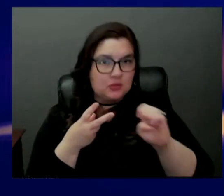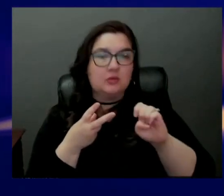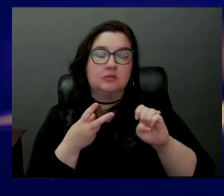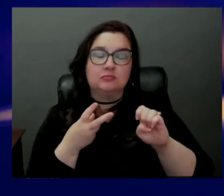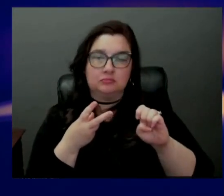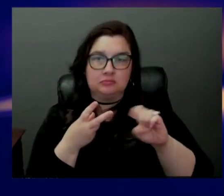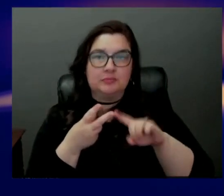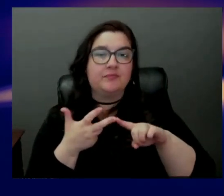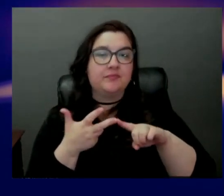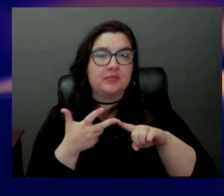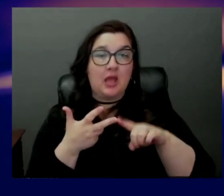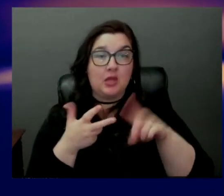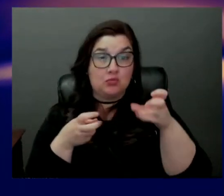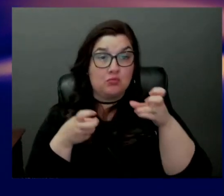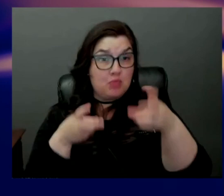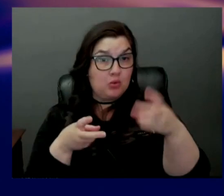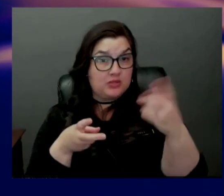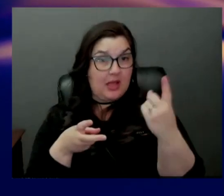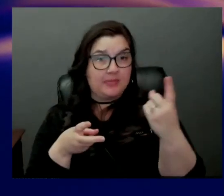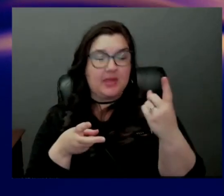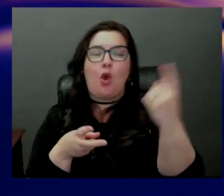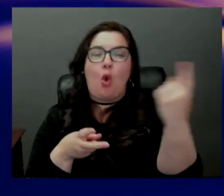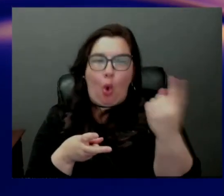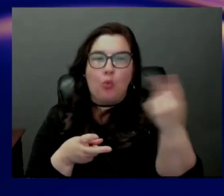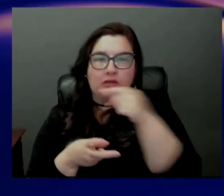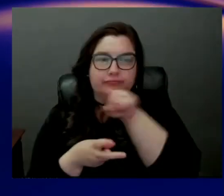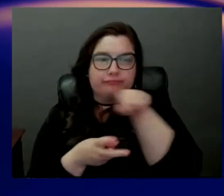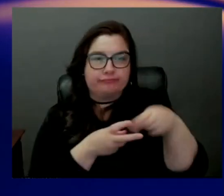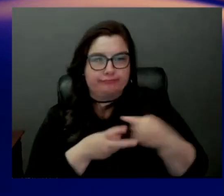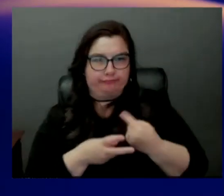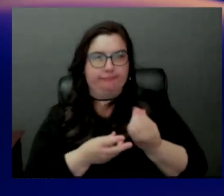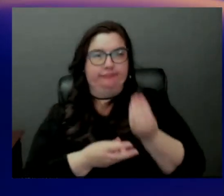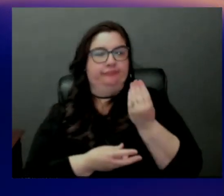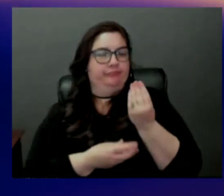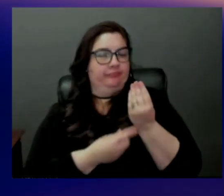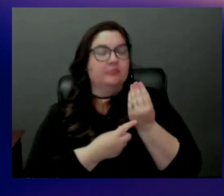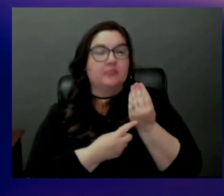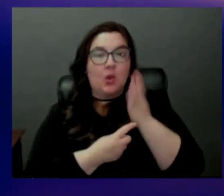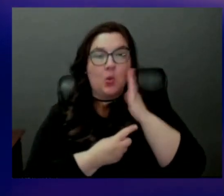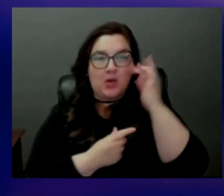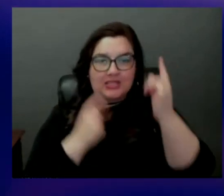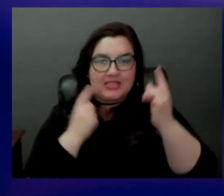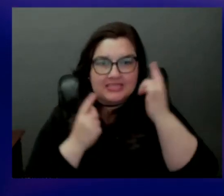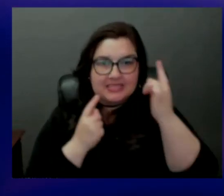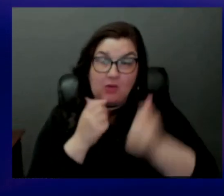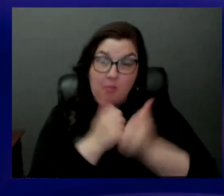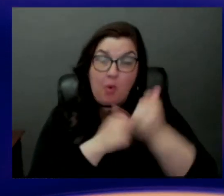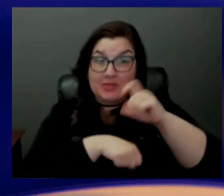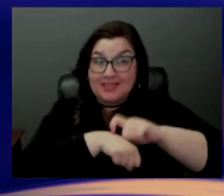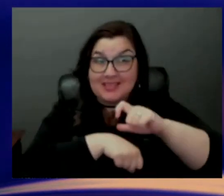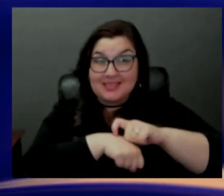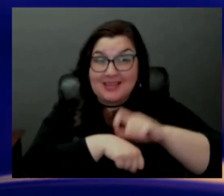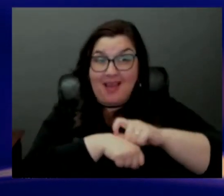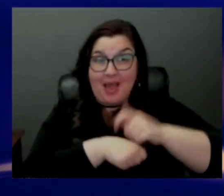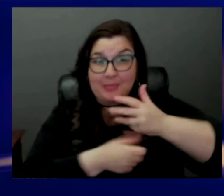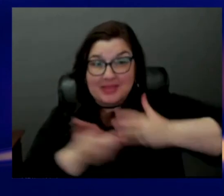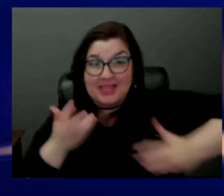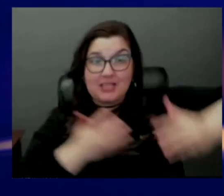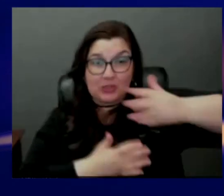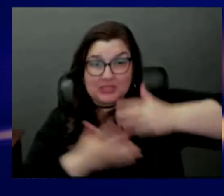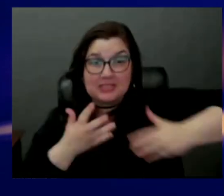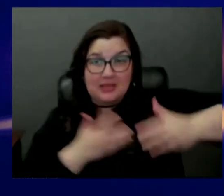post something there, it always gets routed to us, and we always consider it. And I'll say most of the time, those interactions end up with a